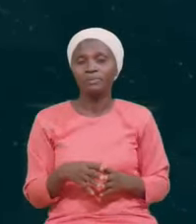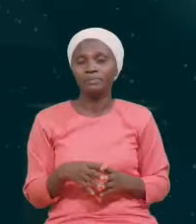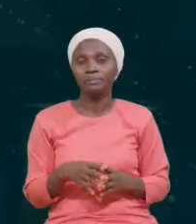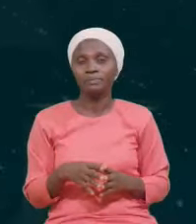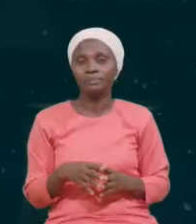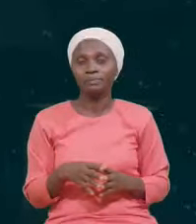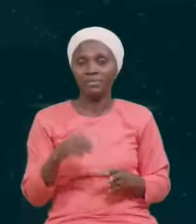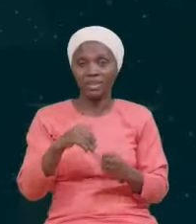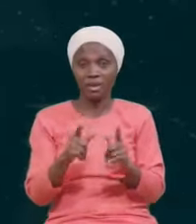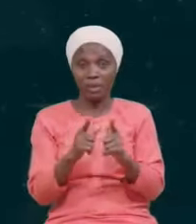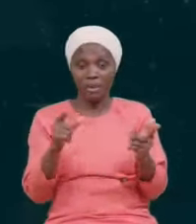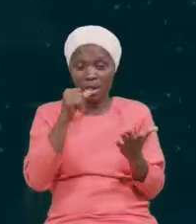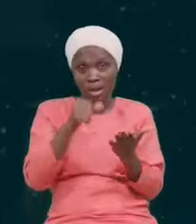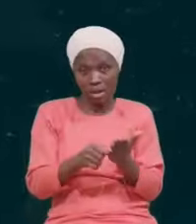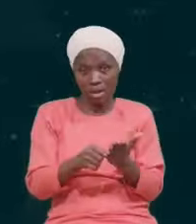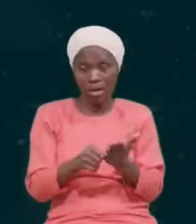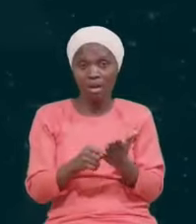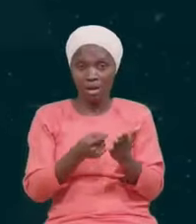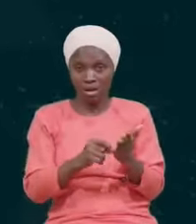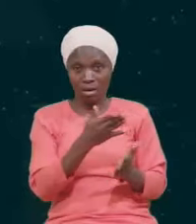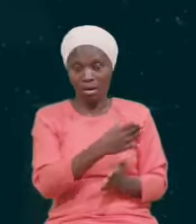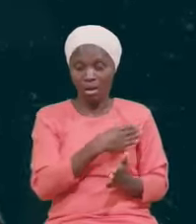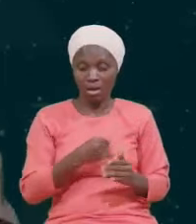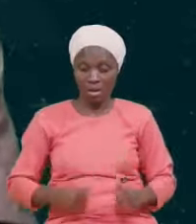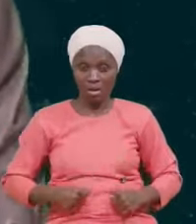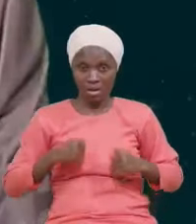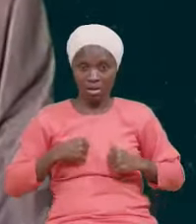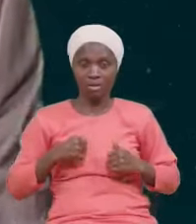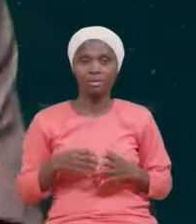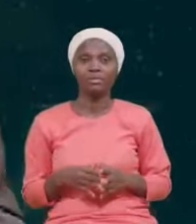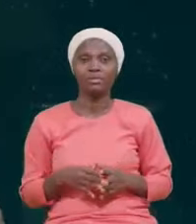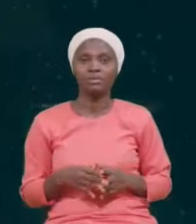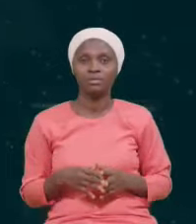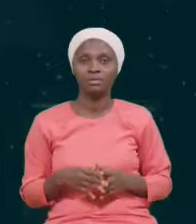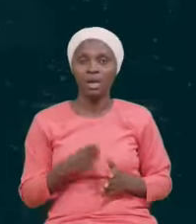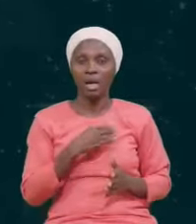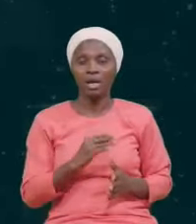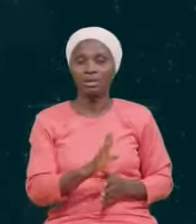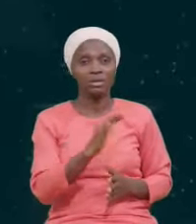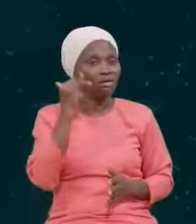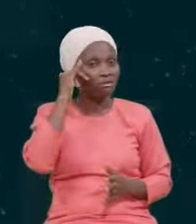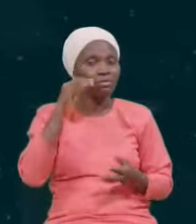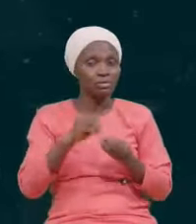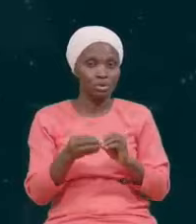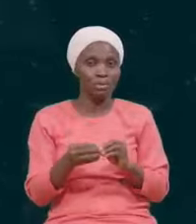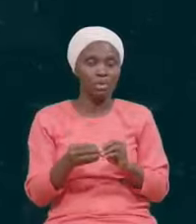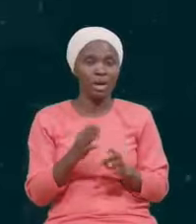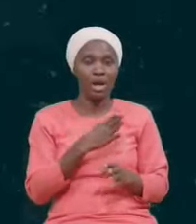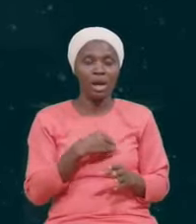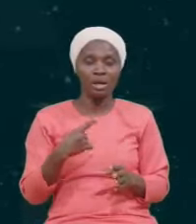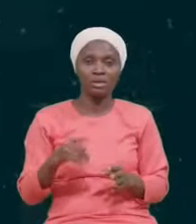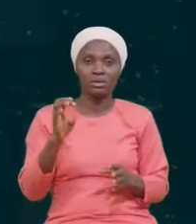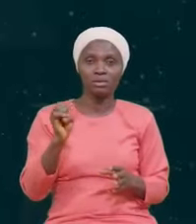in block letters, the address, their phone number, the email